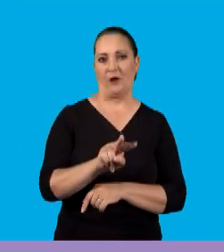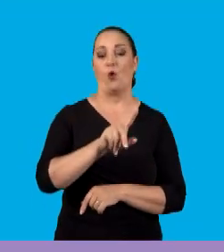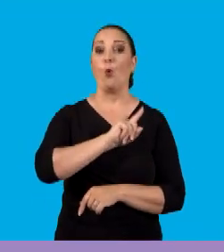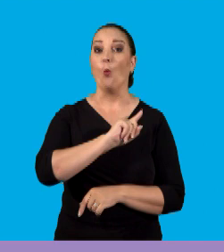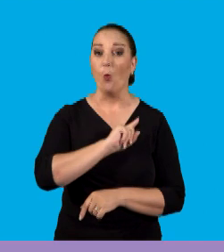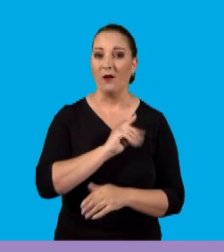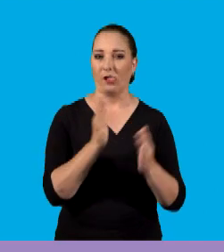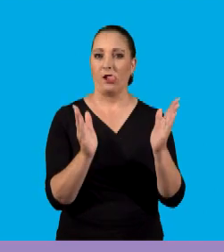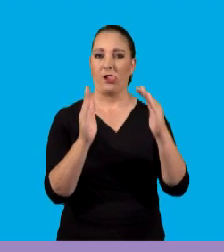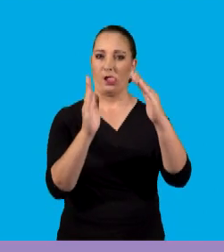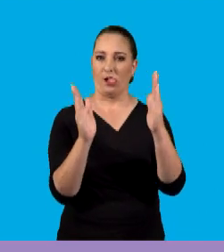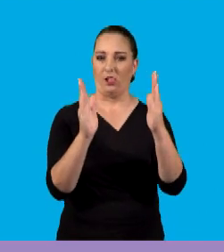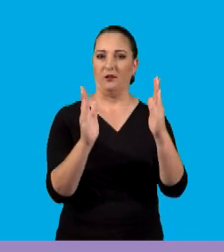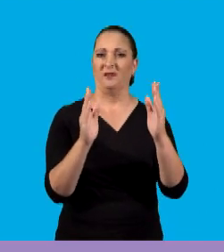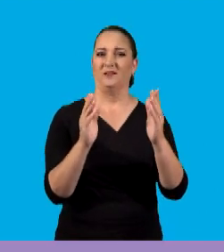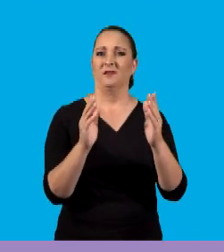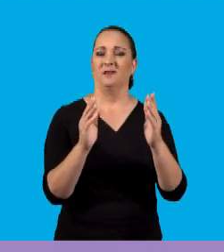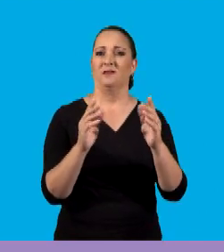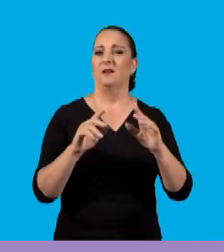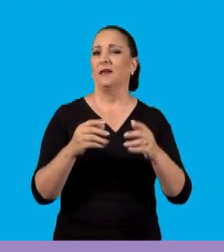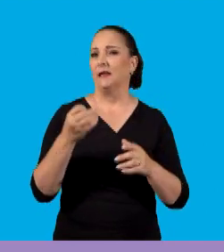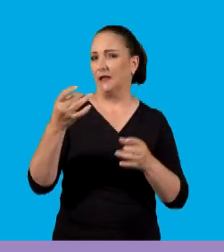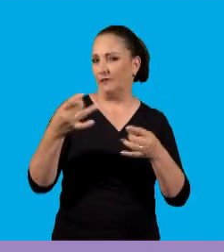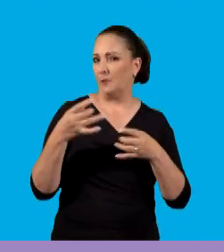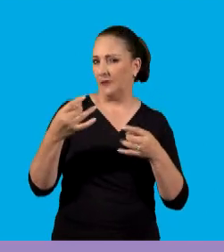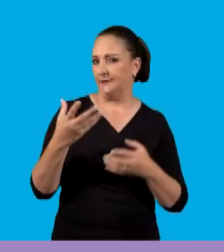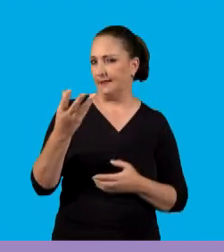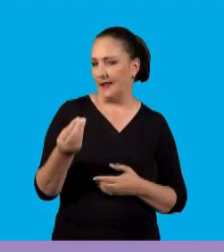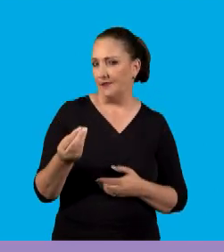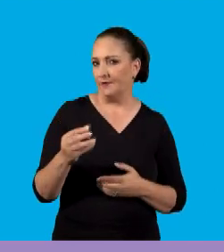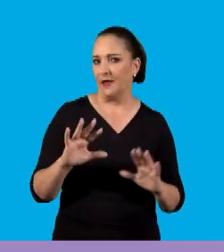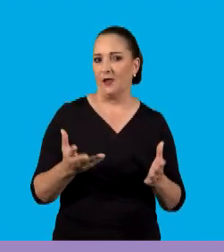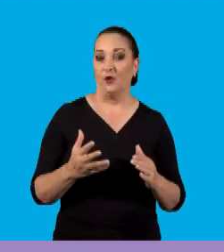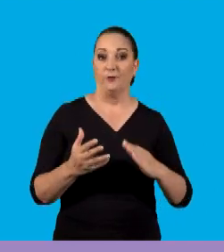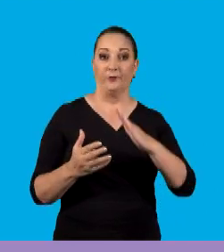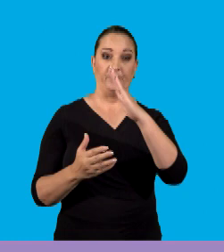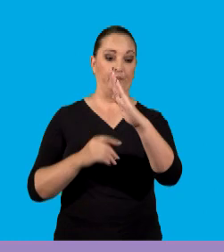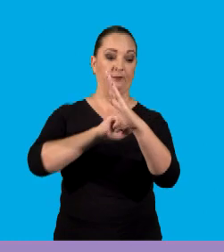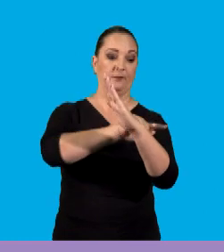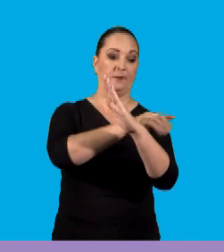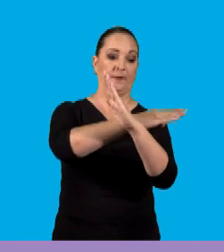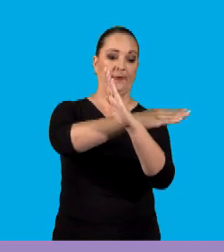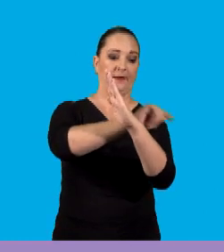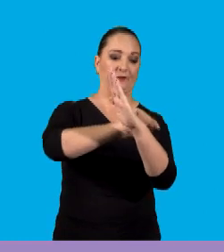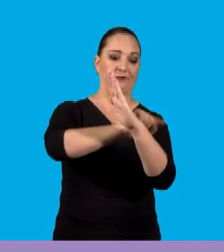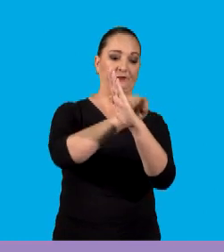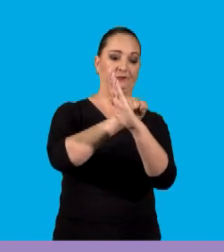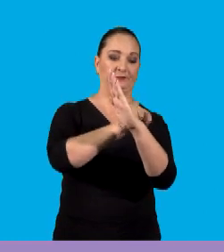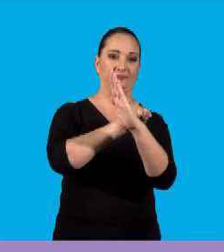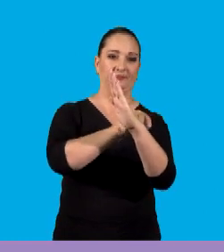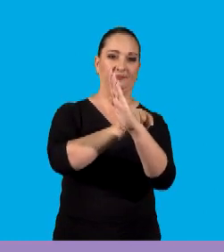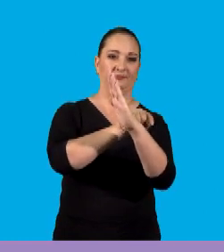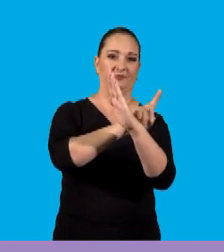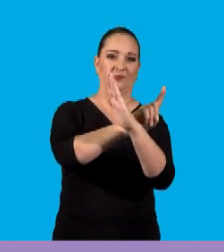the information that we have. We are given 100 degrees, which is that angle there. We are